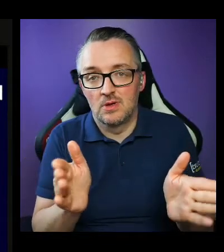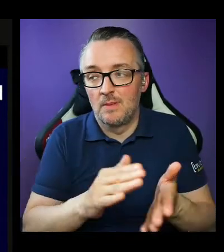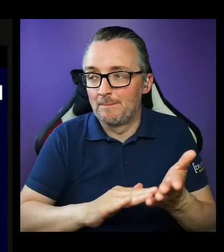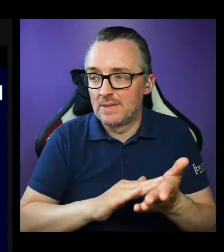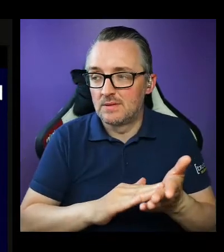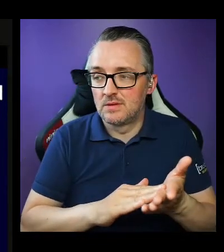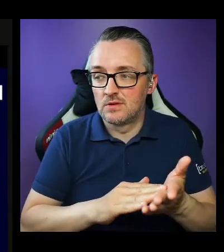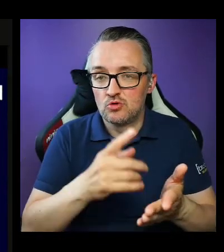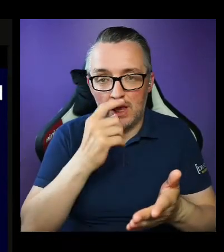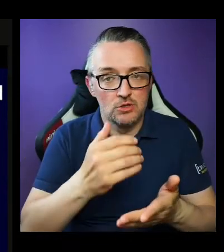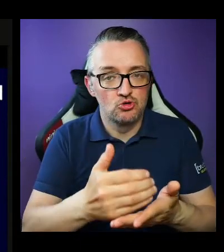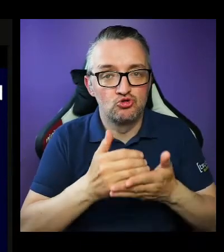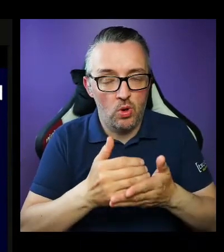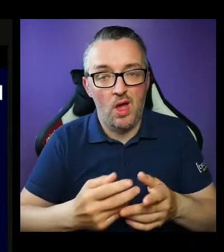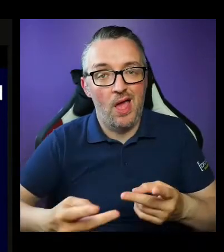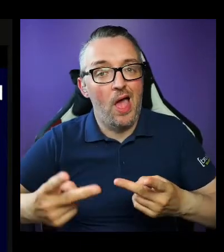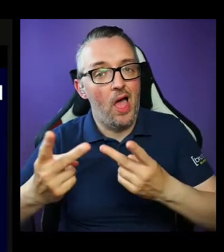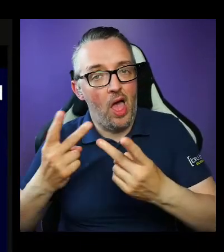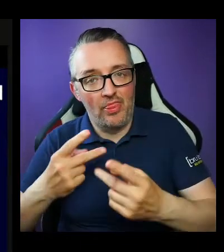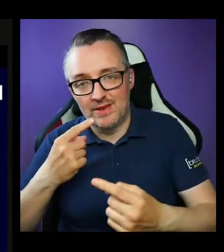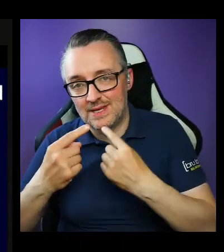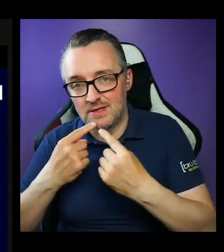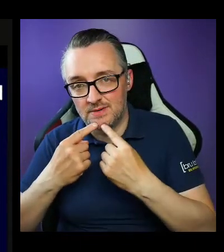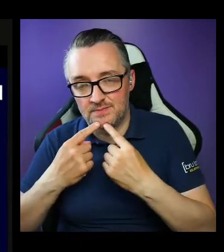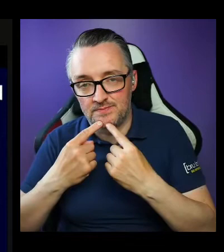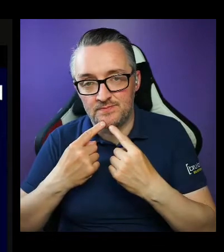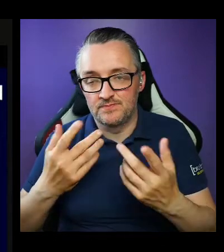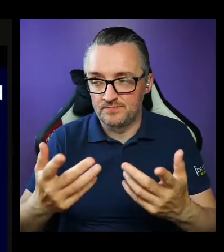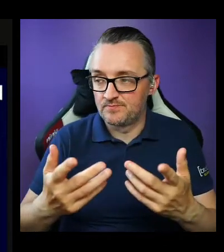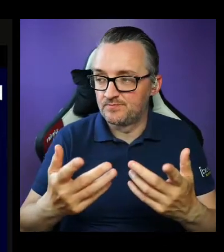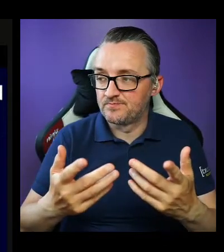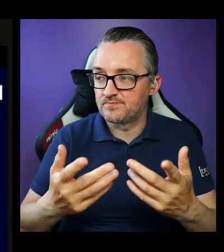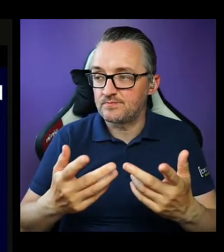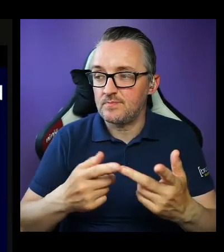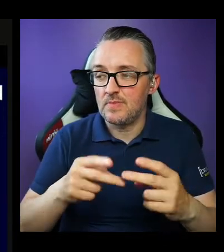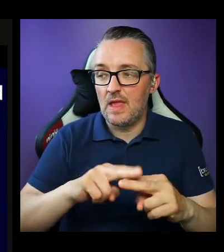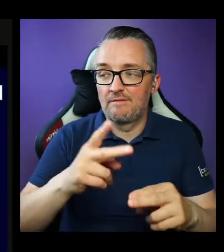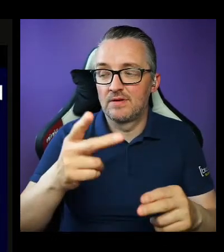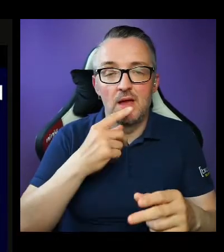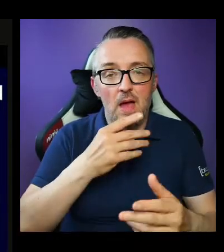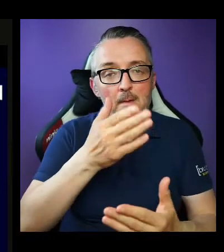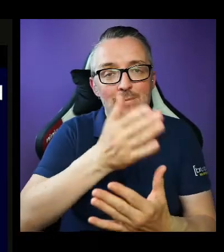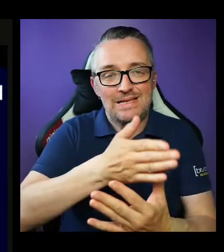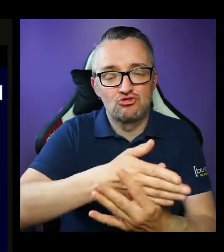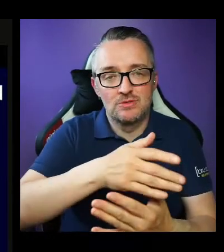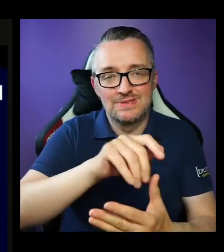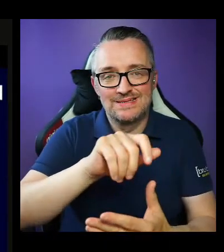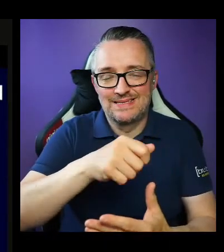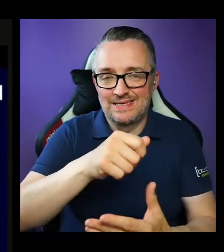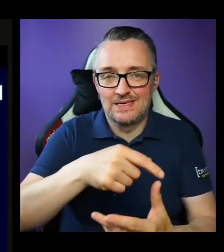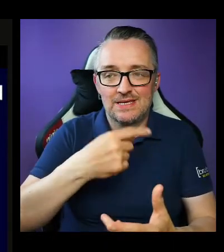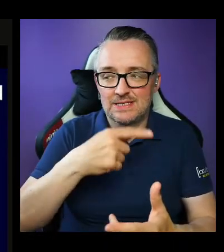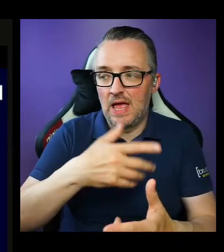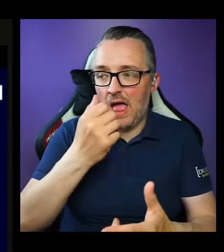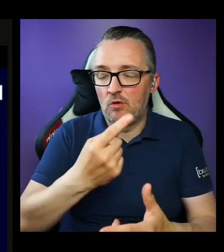can store other data as well. If I was to say for the partition key, that's going to